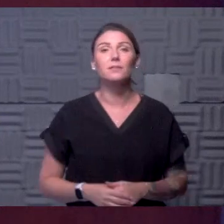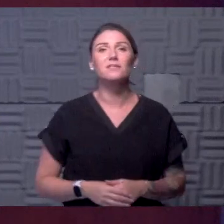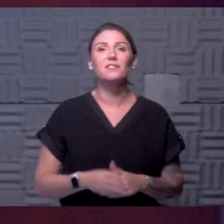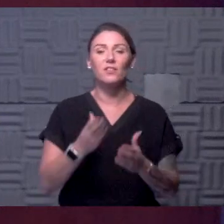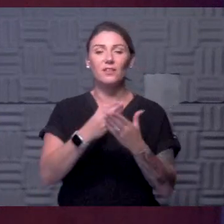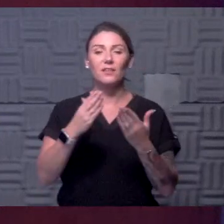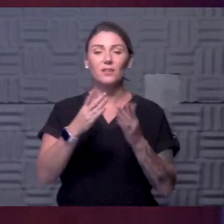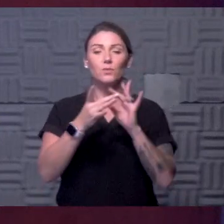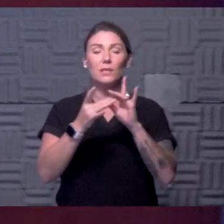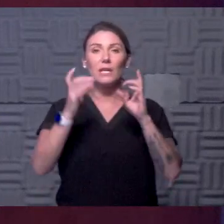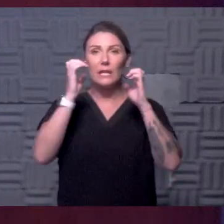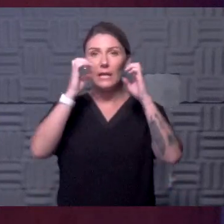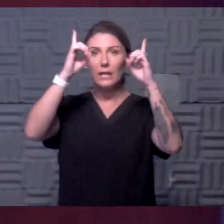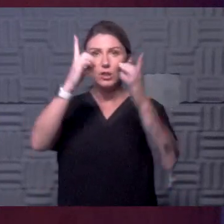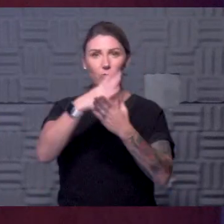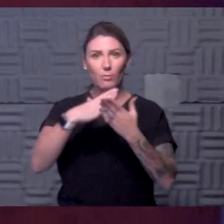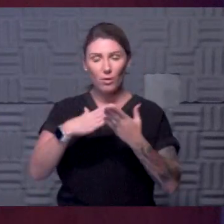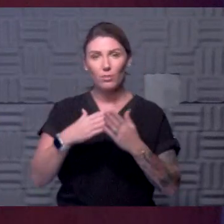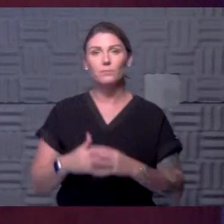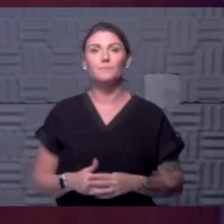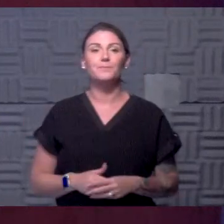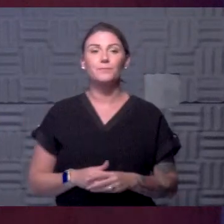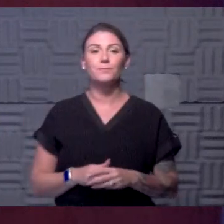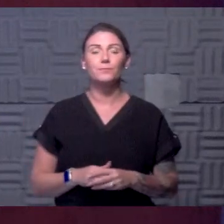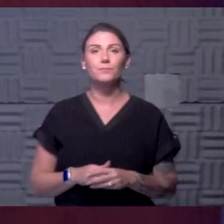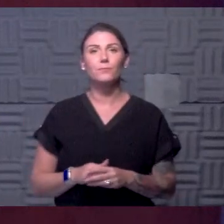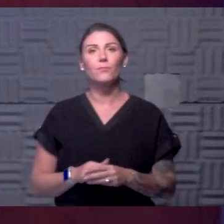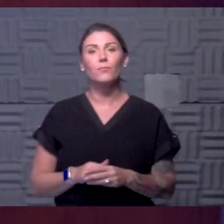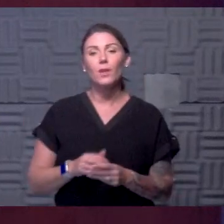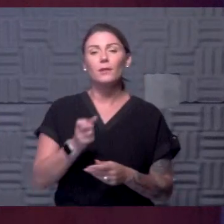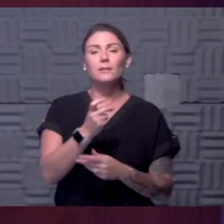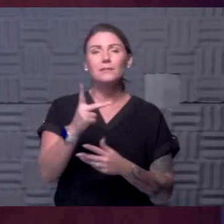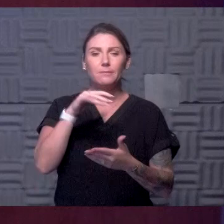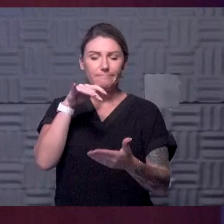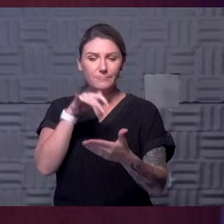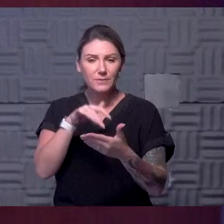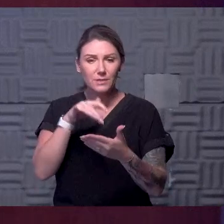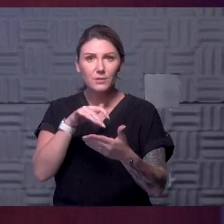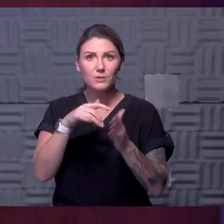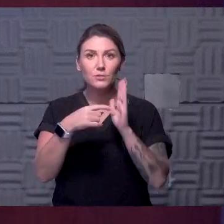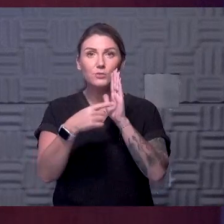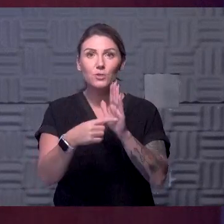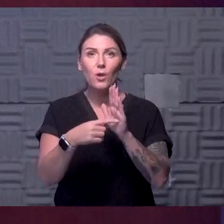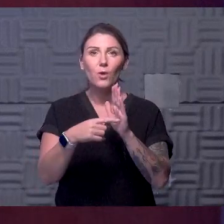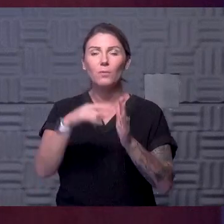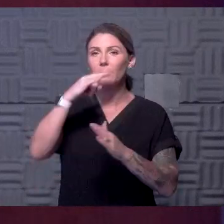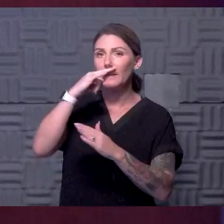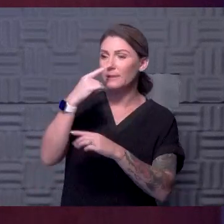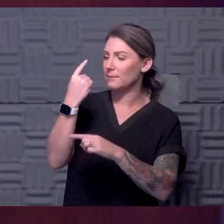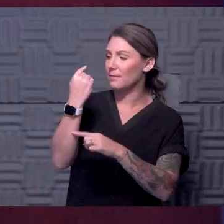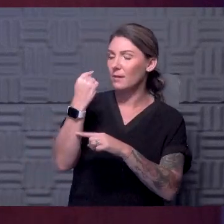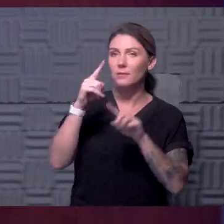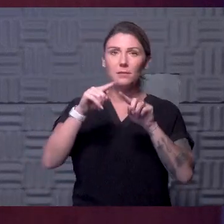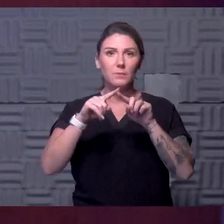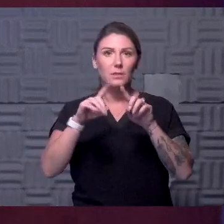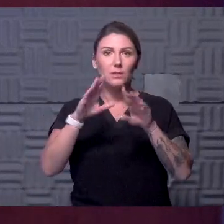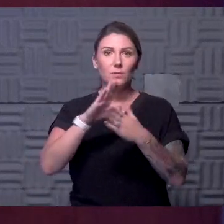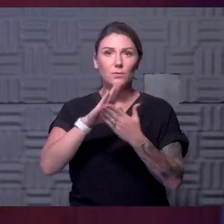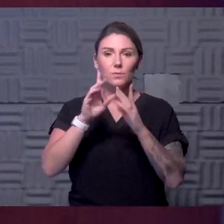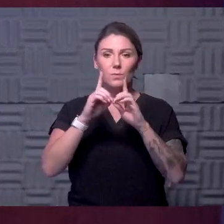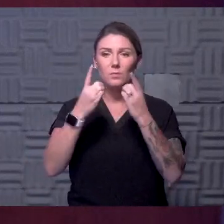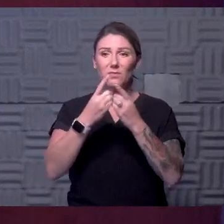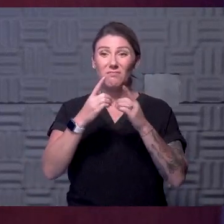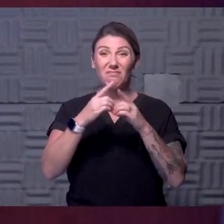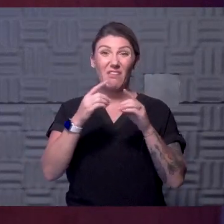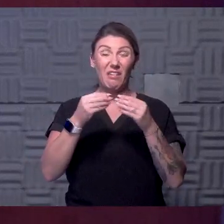thing about the educational part of this. And some of these studies show that kids last year, depending on the school district, lost